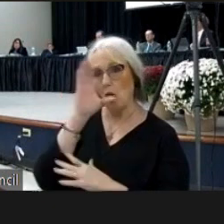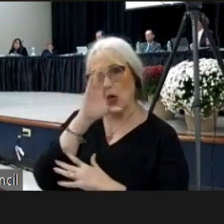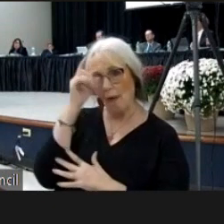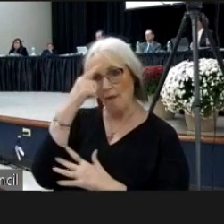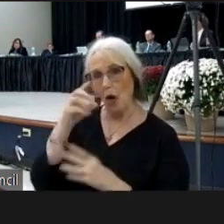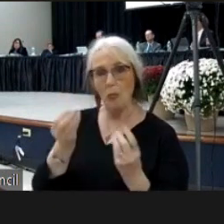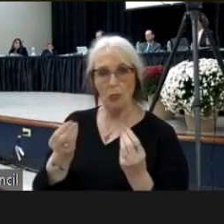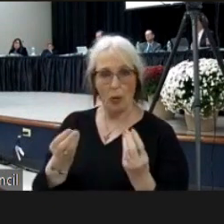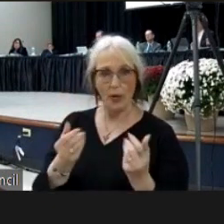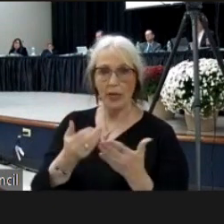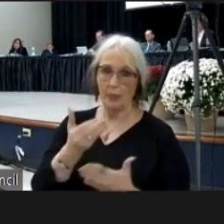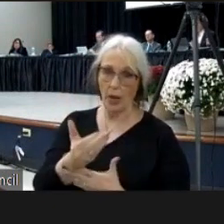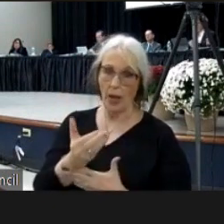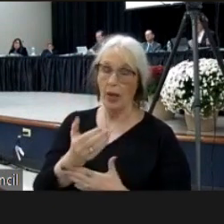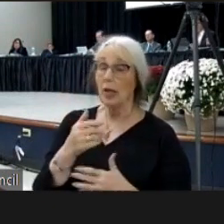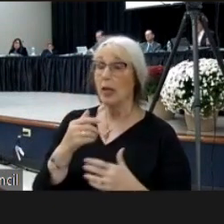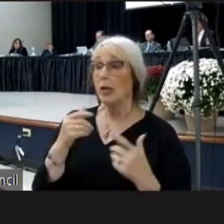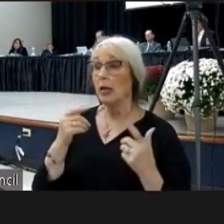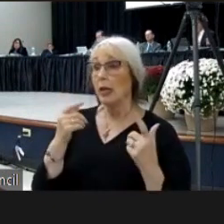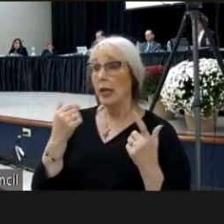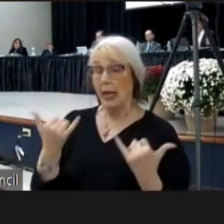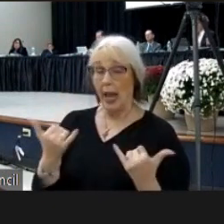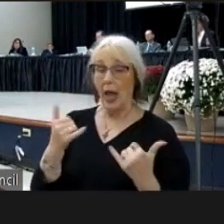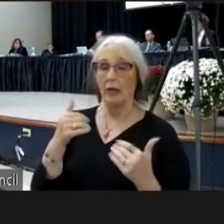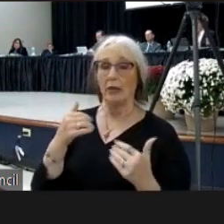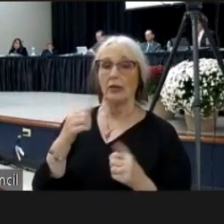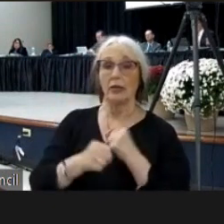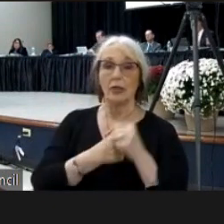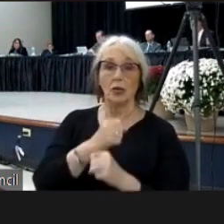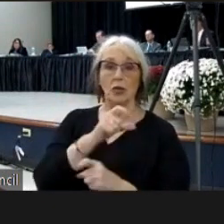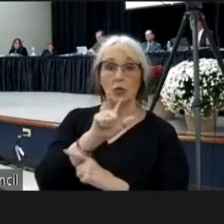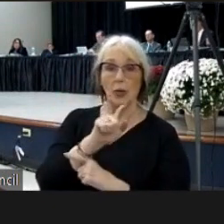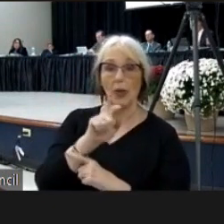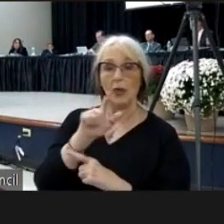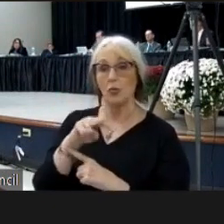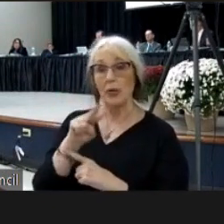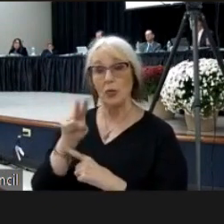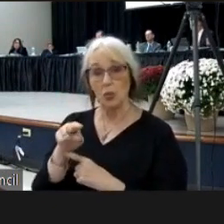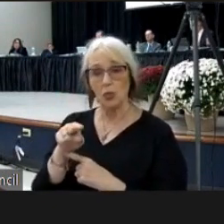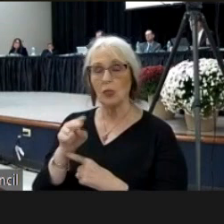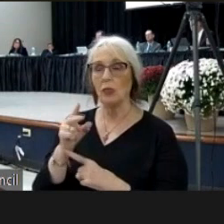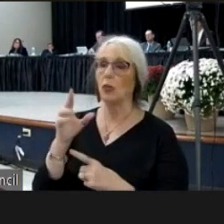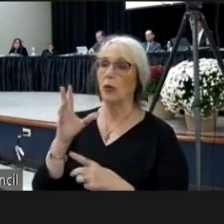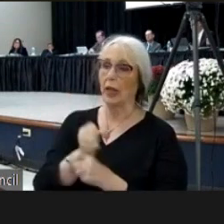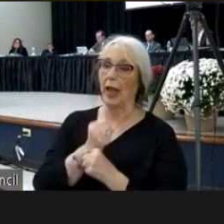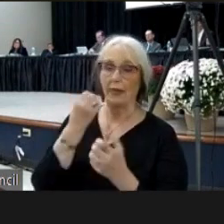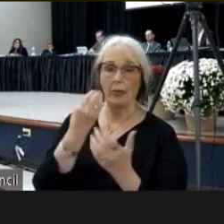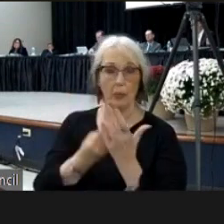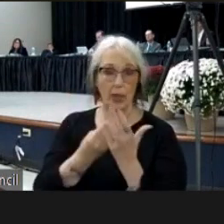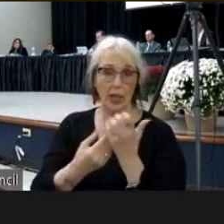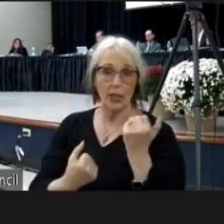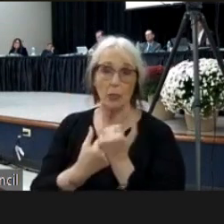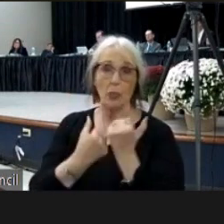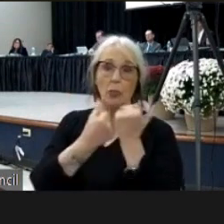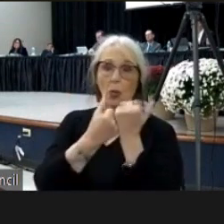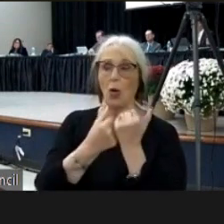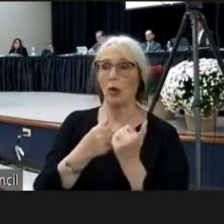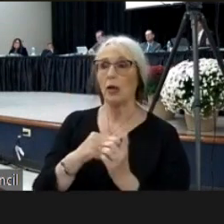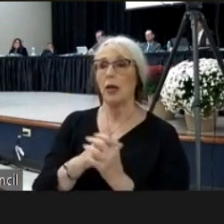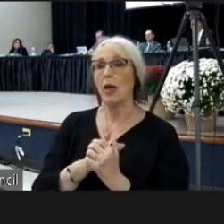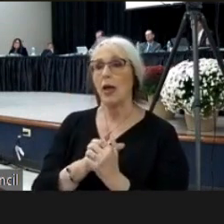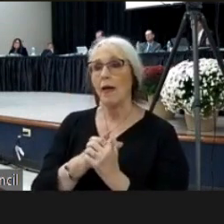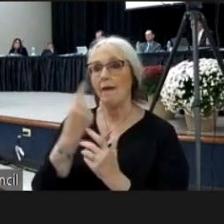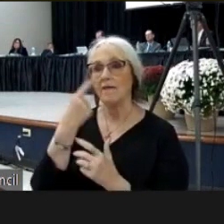And so moving into fiscal year 21 and 22, funds were allocated to support that effort, to support the acquisition